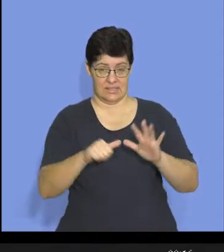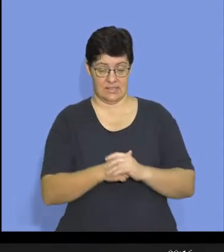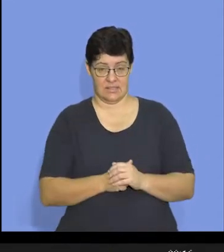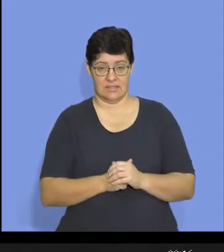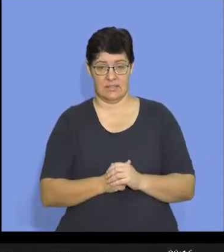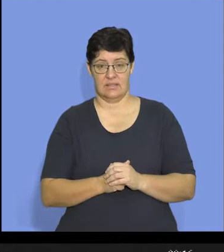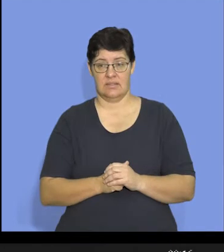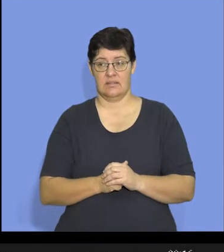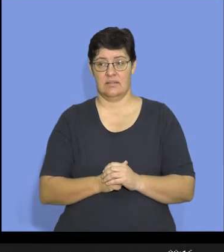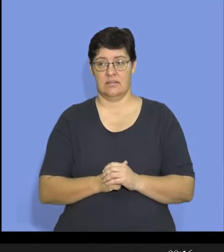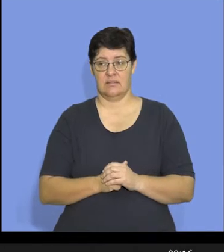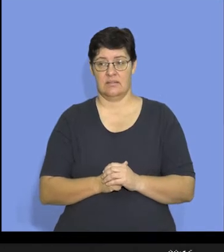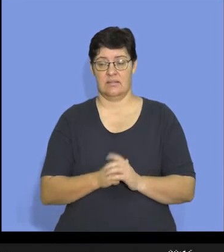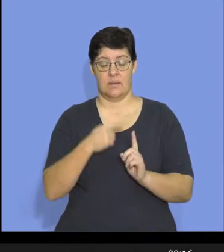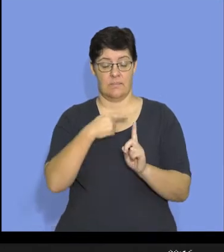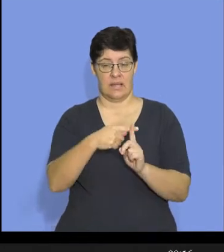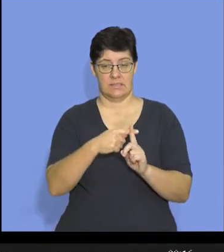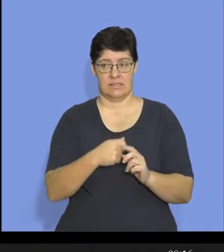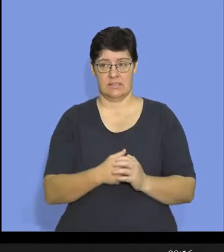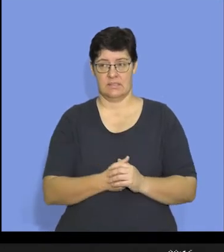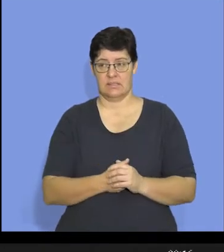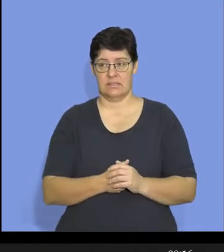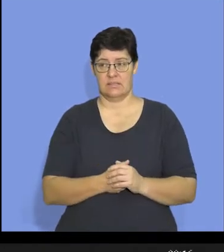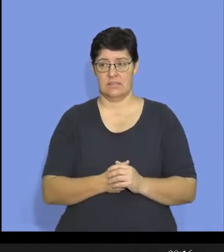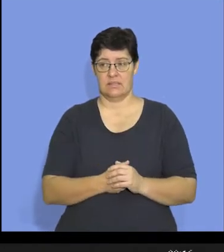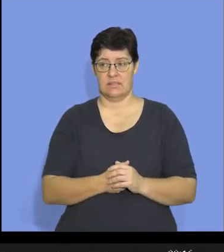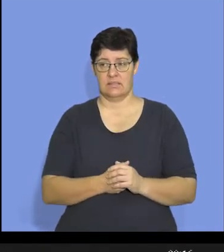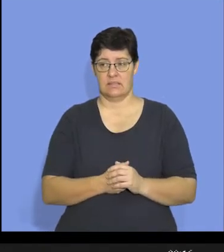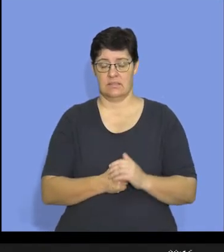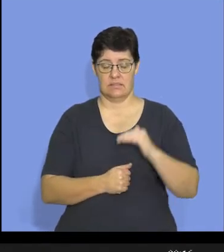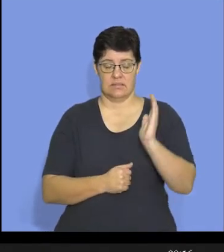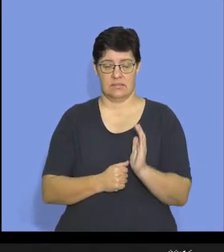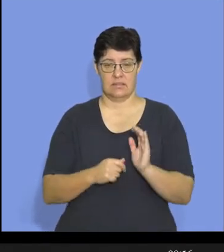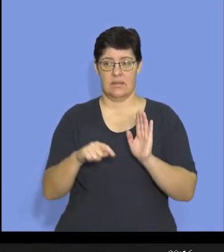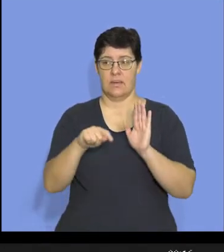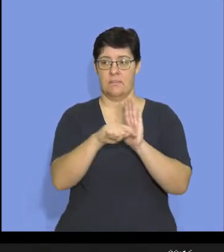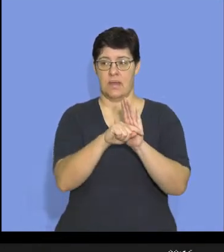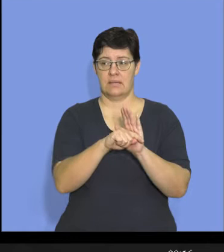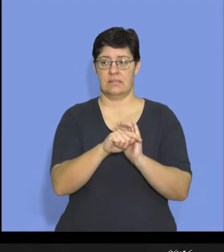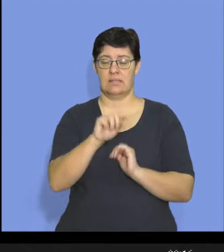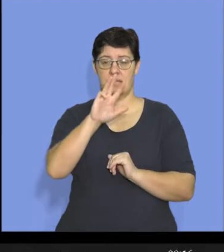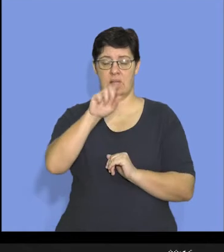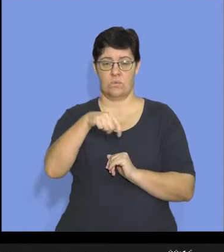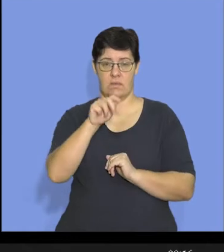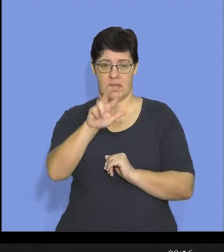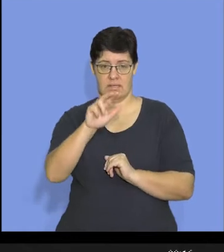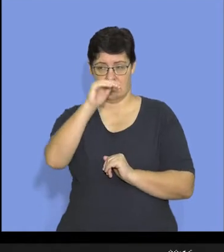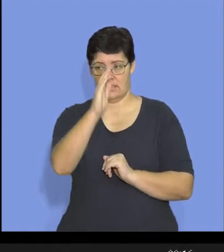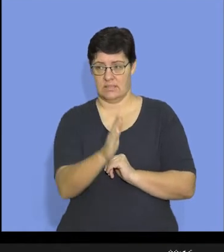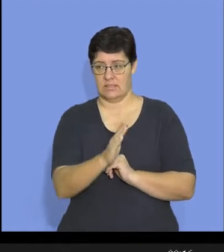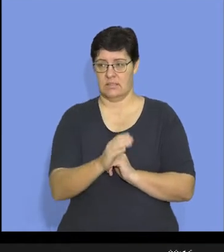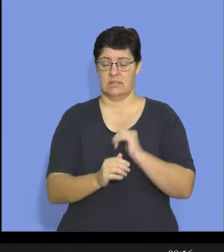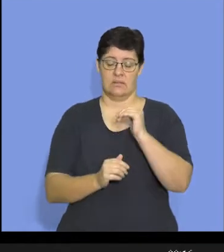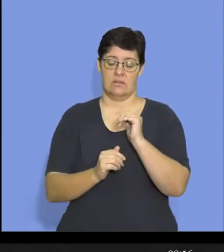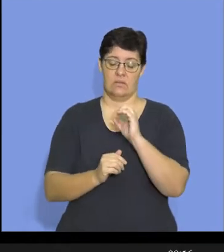19.6 plus, and it's going to be minus 9,8